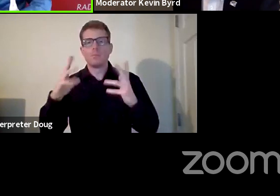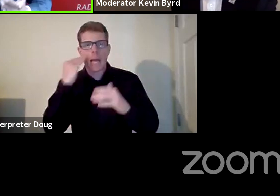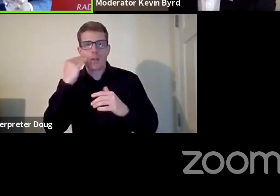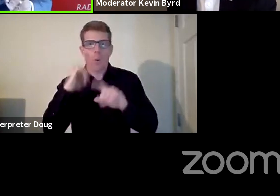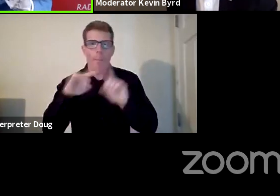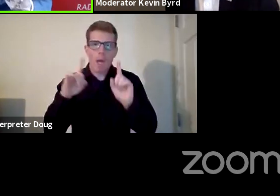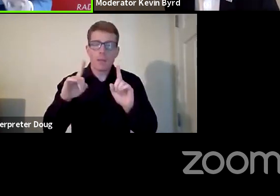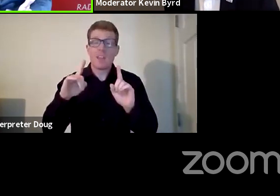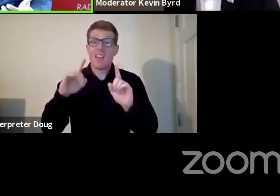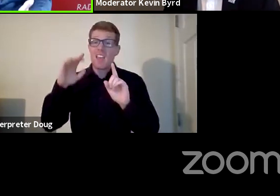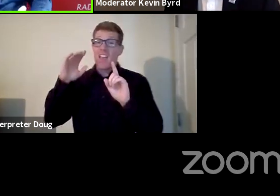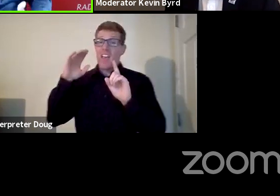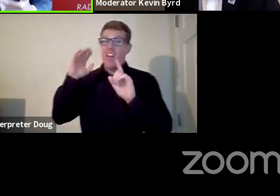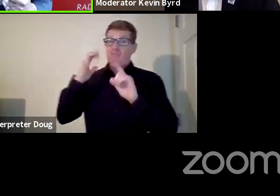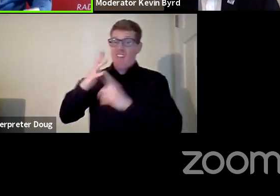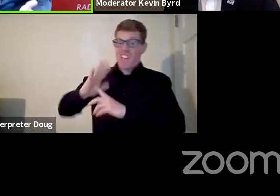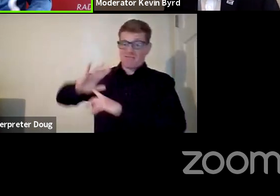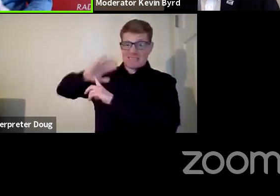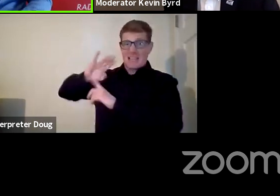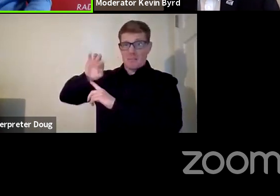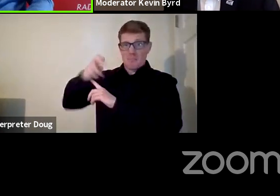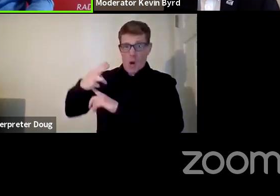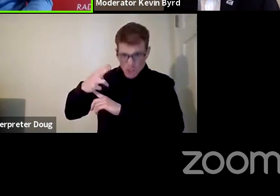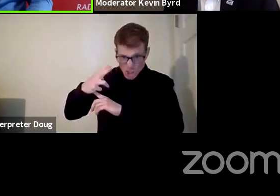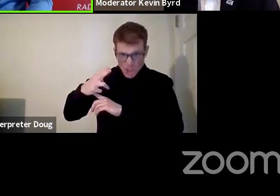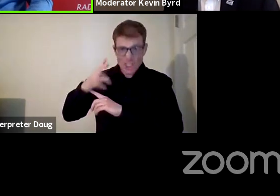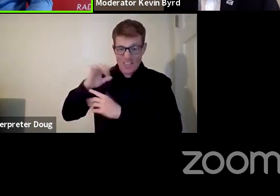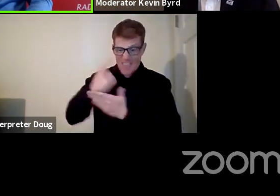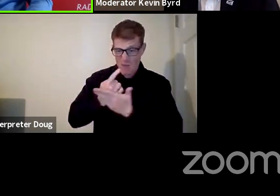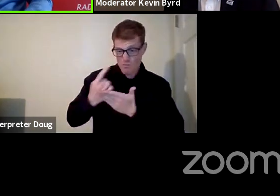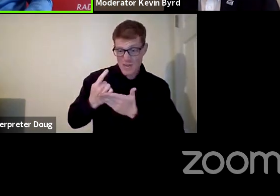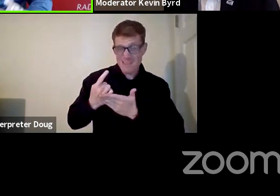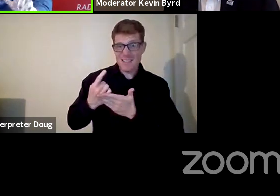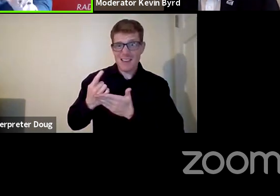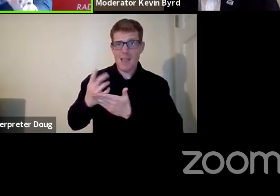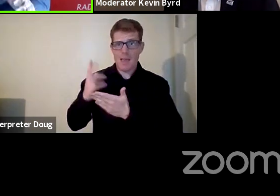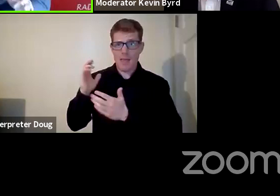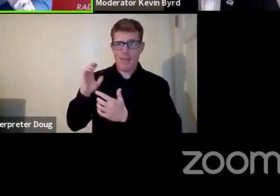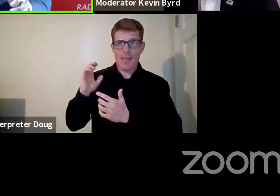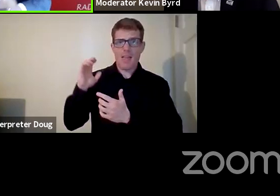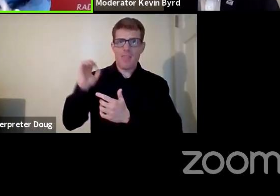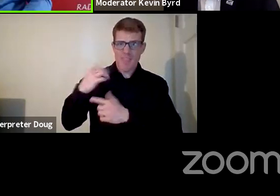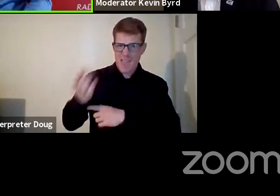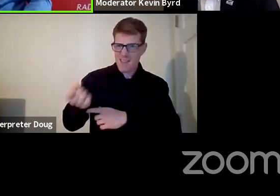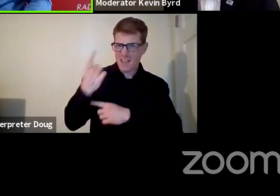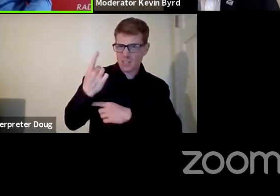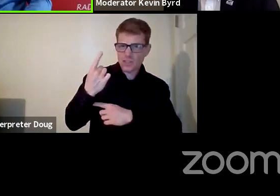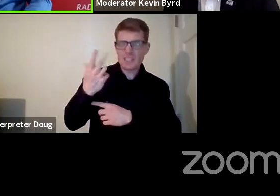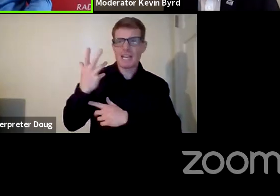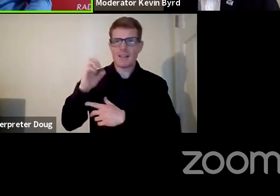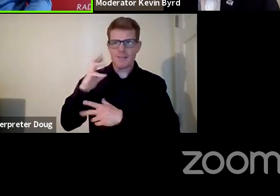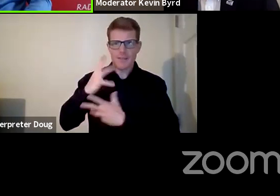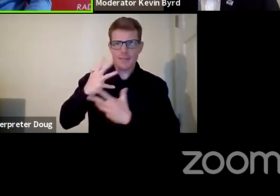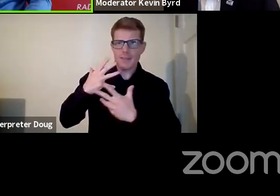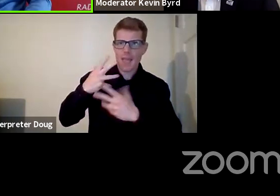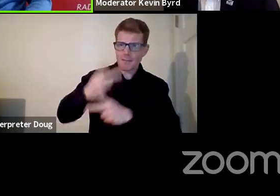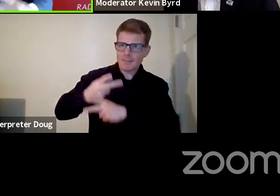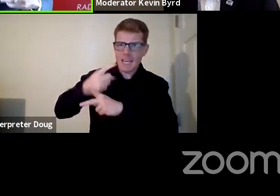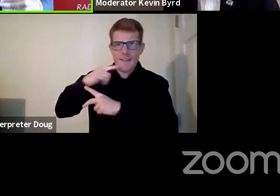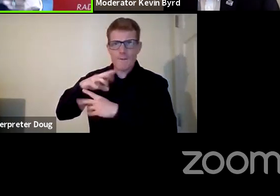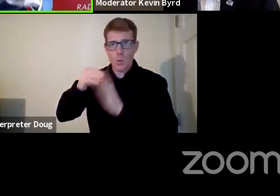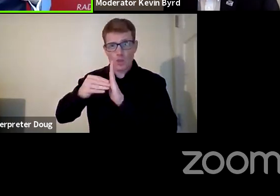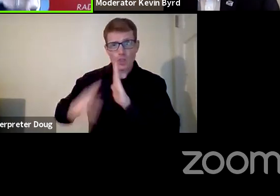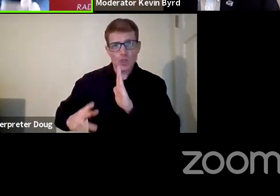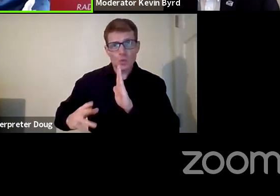they showed for our students and the experience was pretty powerful. And when I zoomed into a number of classes and